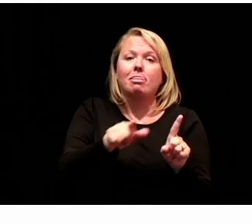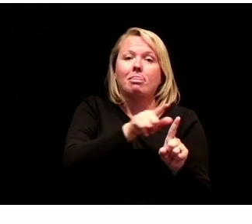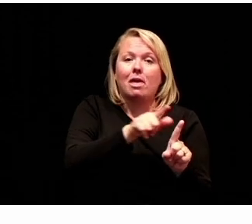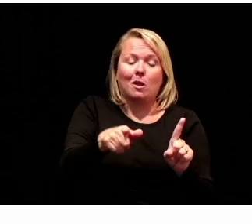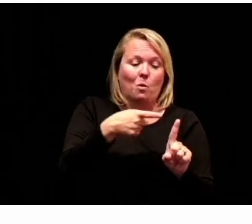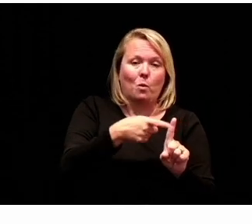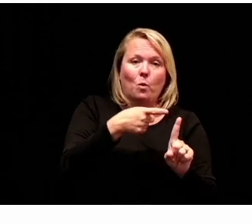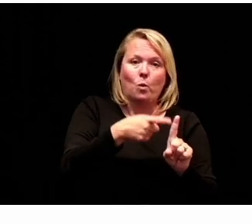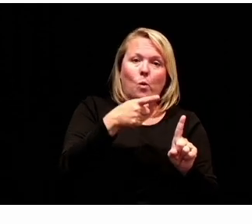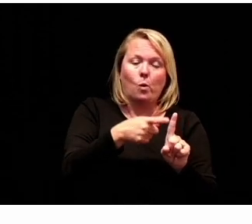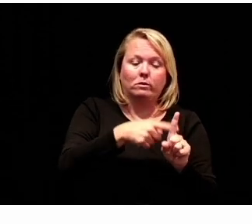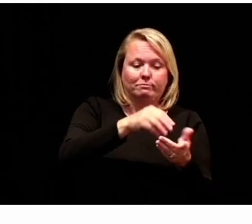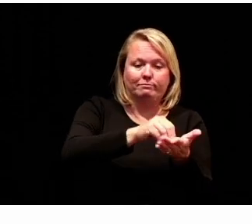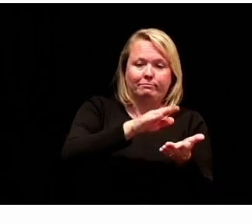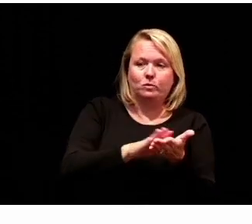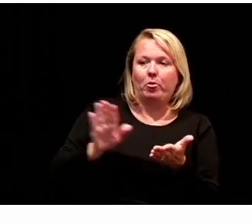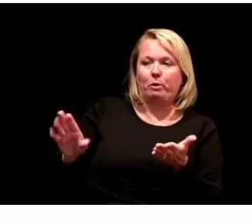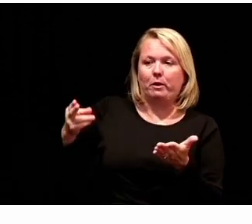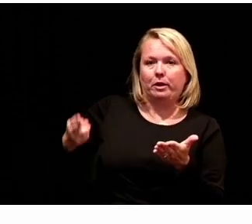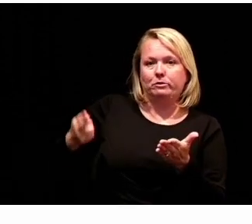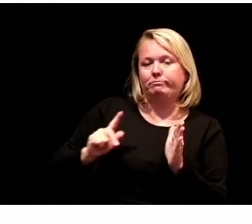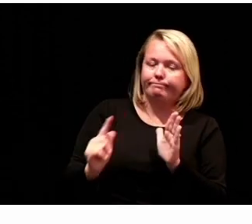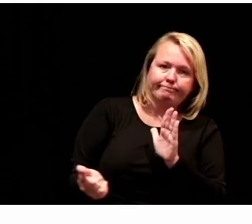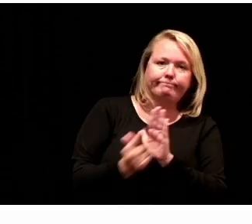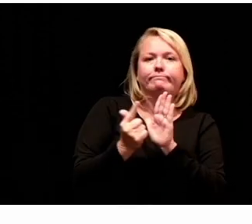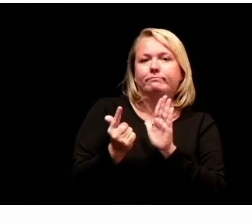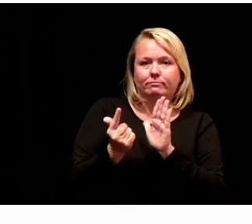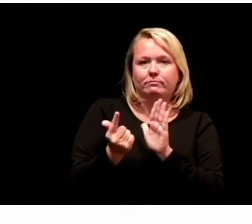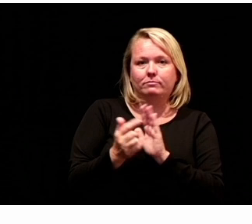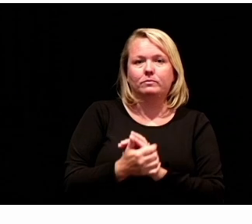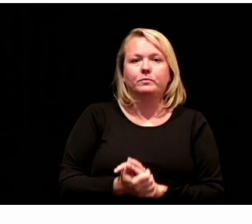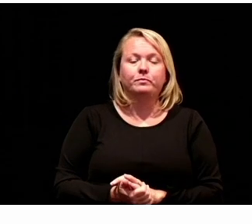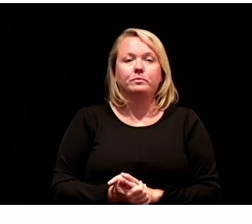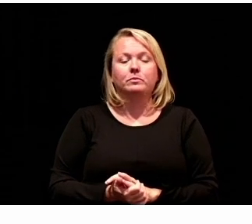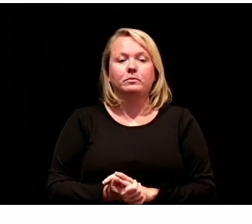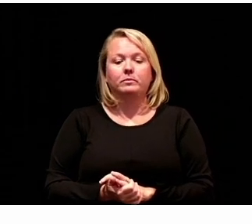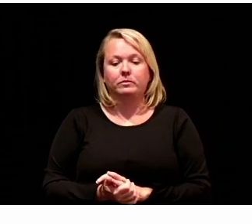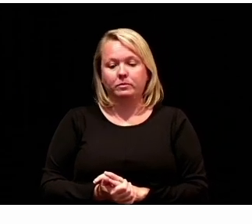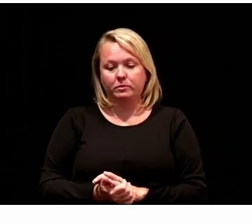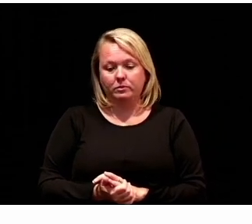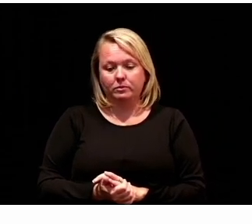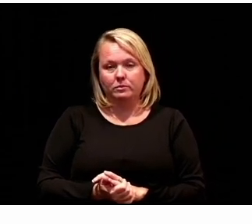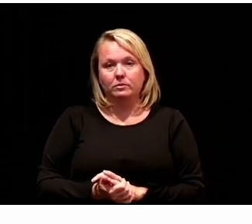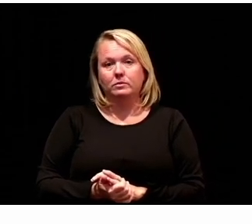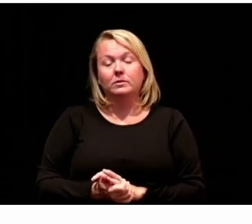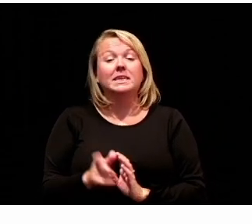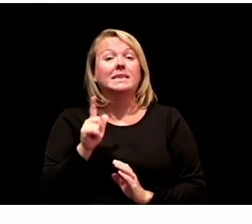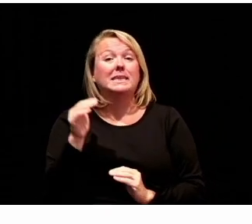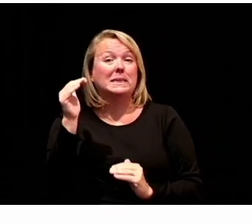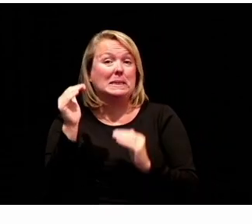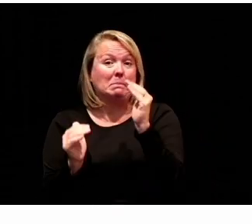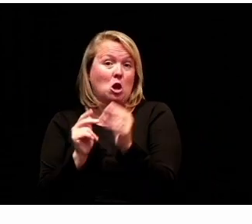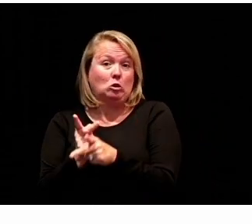is the classic discrimination. You know, when you see a movie, there's a bigoted landlord who's